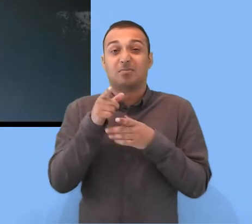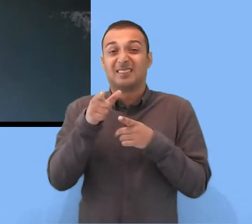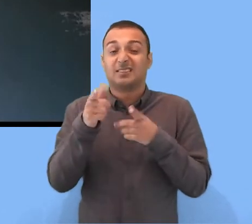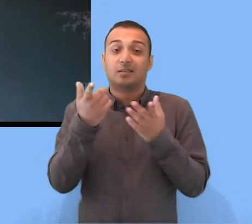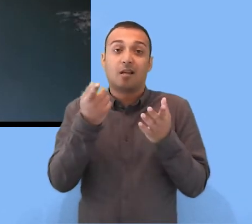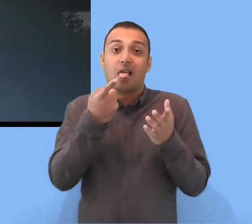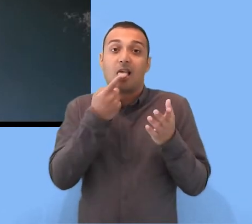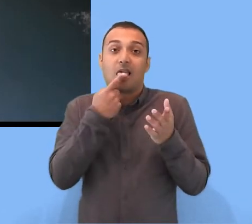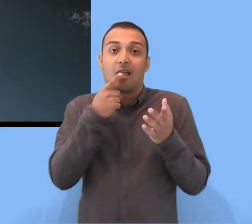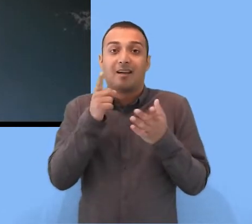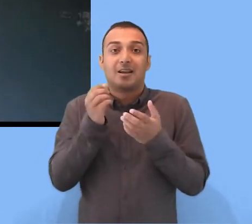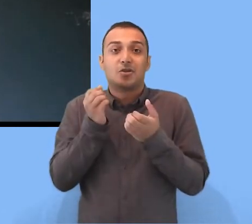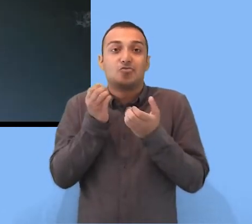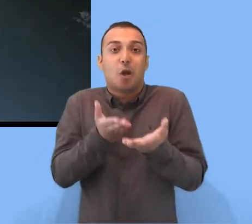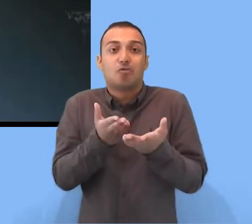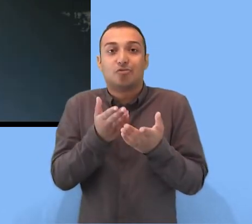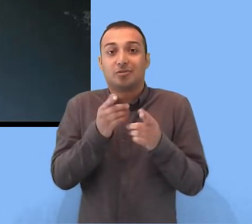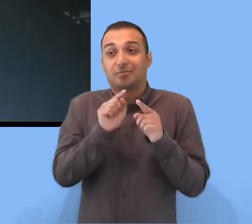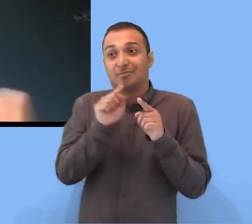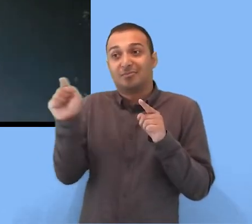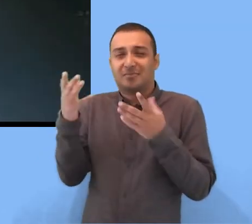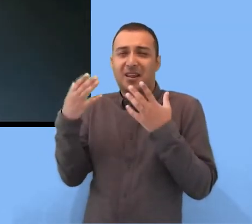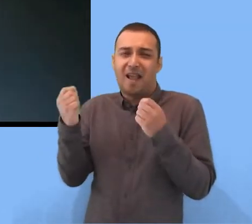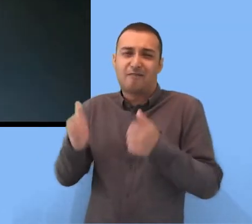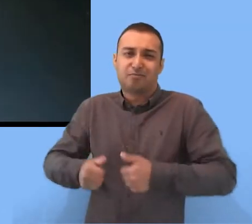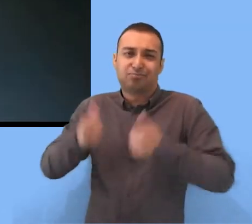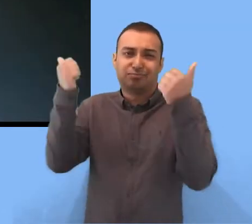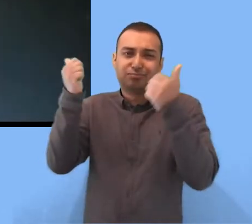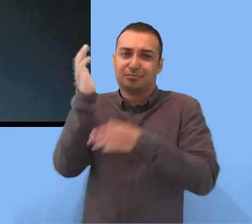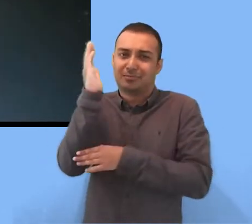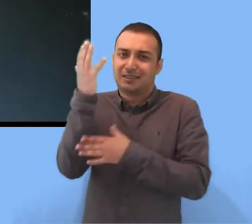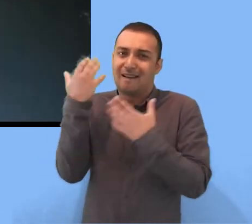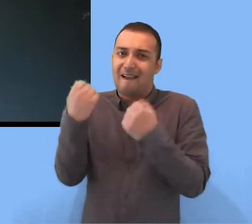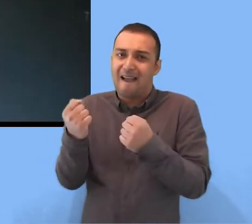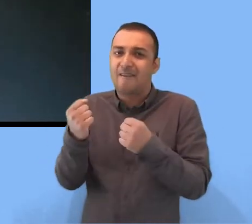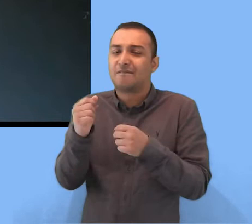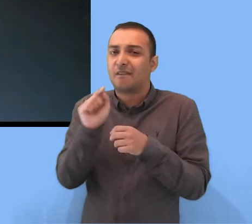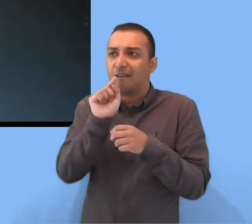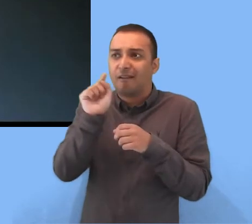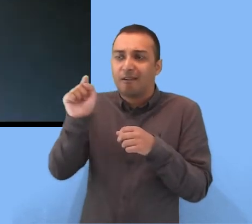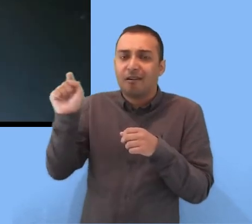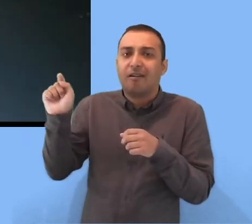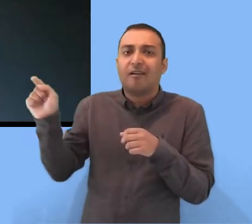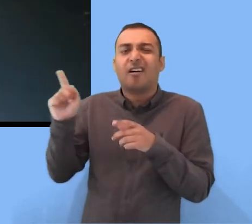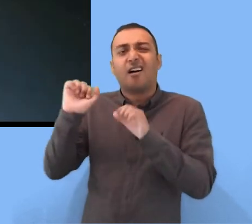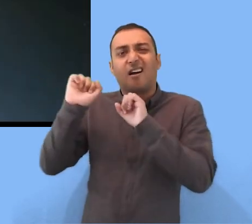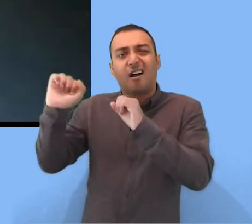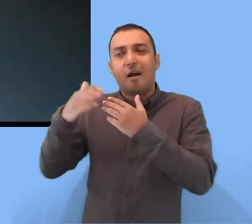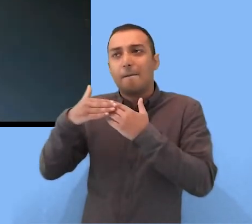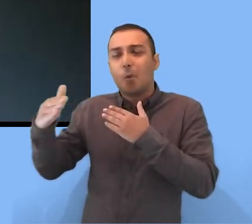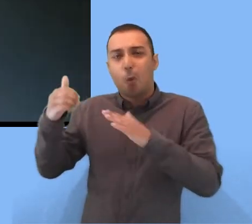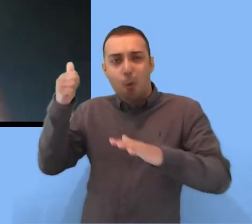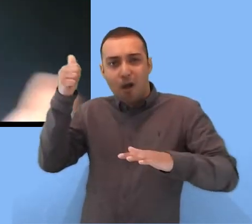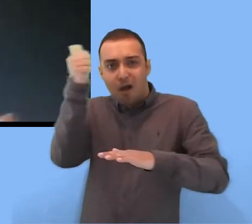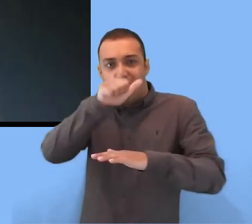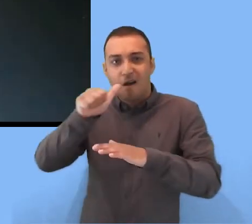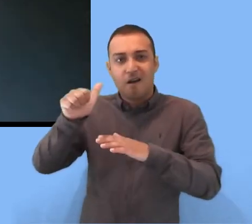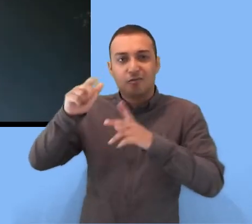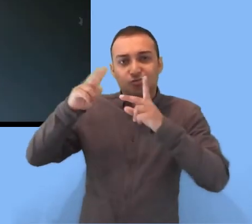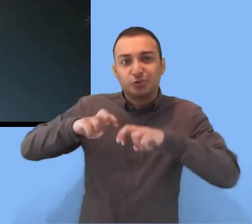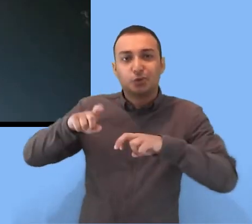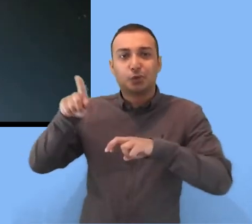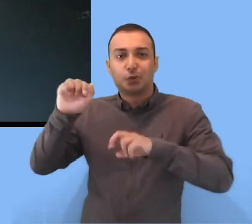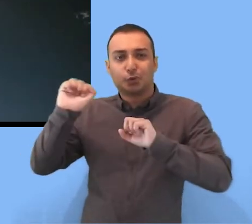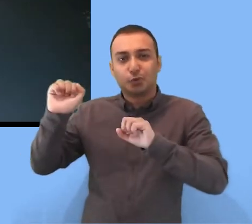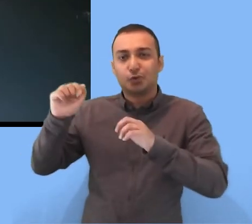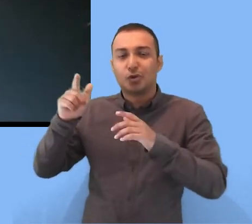speakers that we have here today. So Jamel, Janet and Suma really bring a research and a practitioner and a